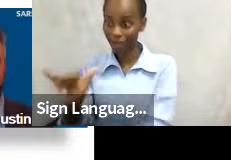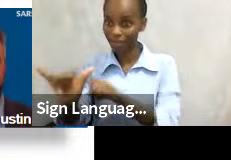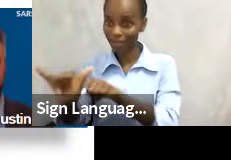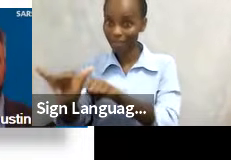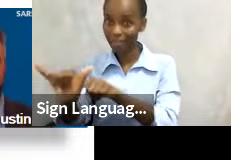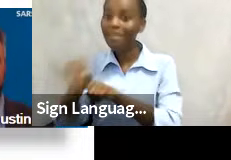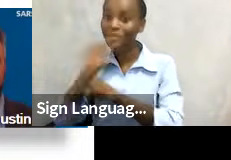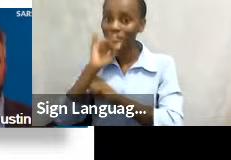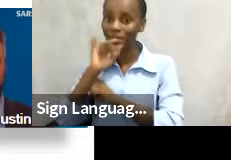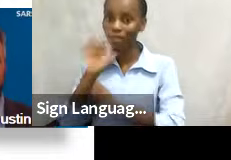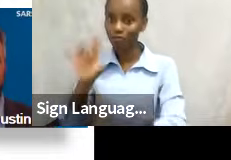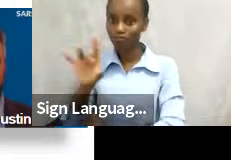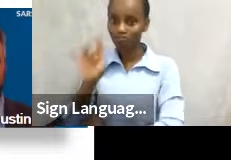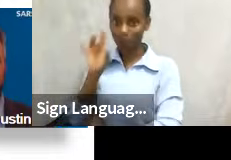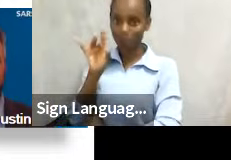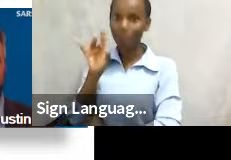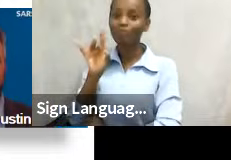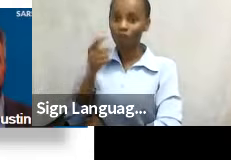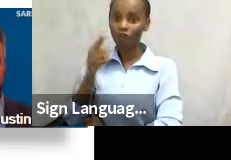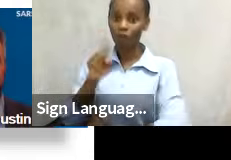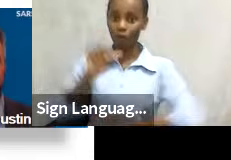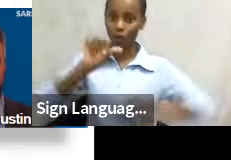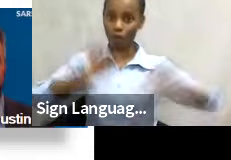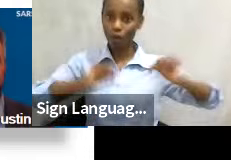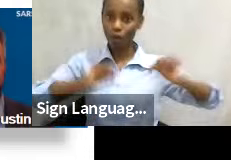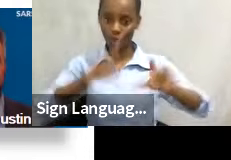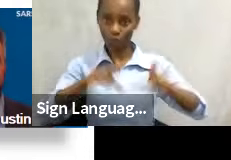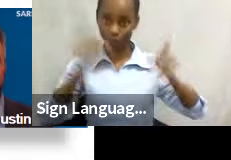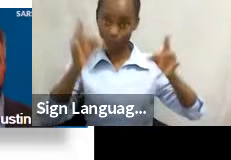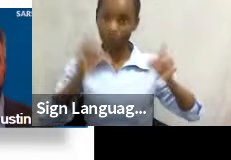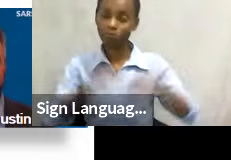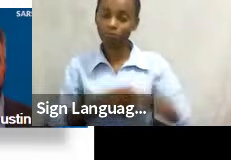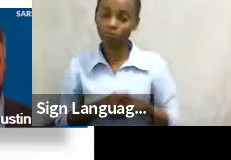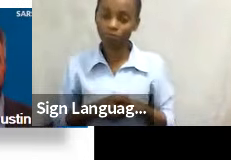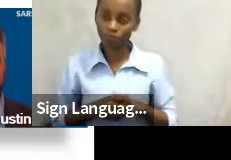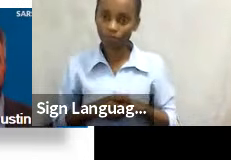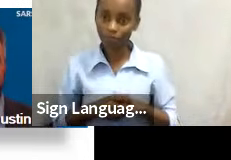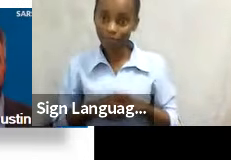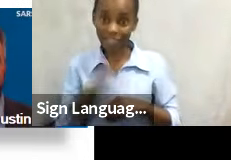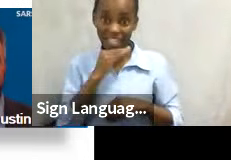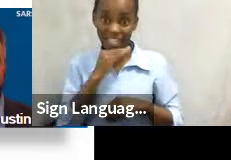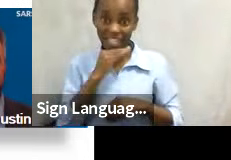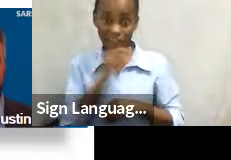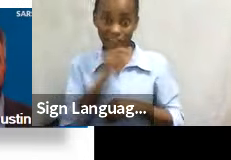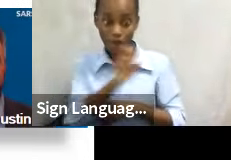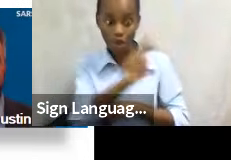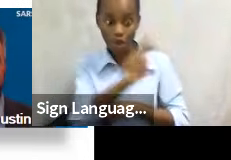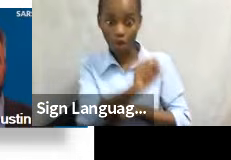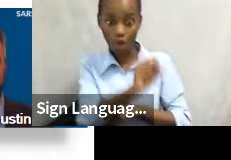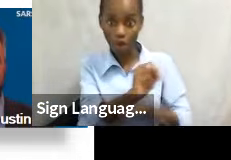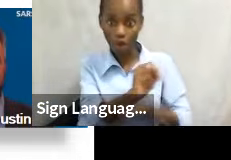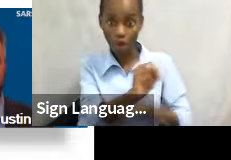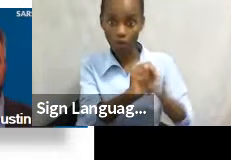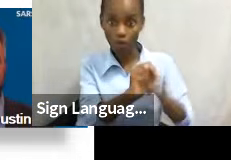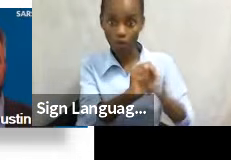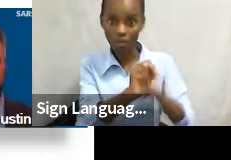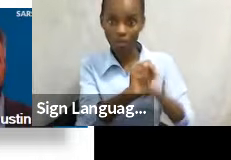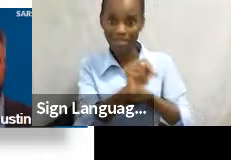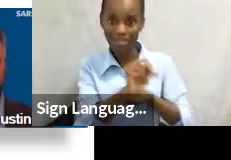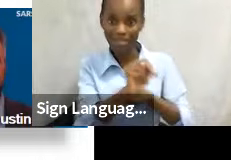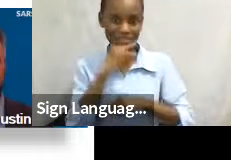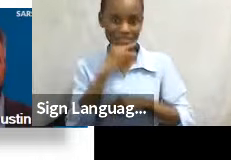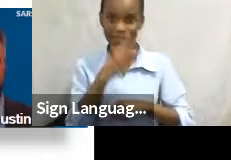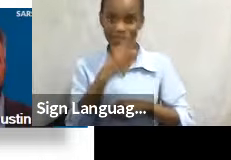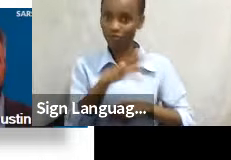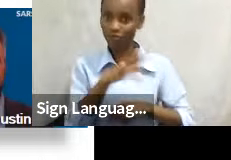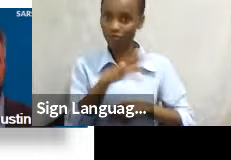audit. In the example we looked, it had an N for no. So this client would not have been selected. But if it has a Y, it does mean then that we need your